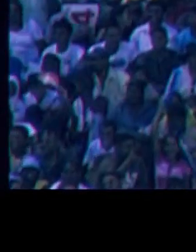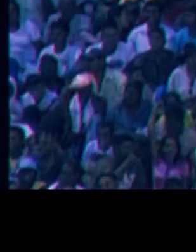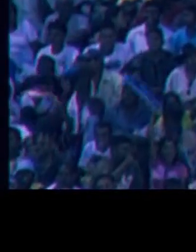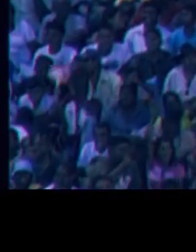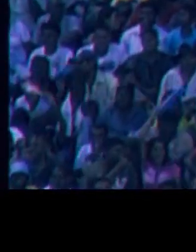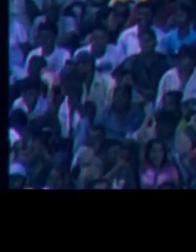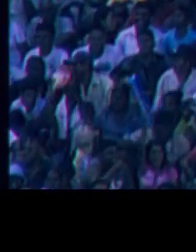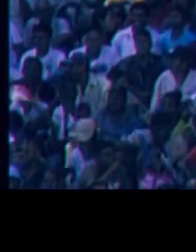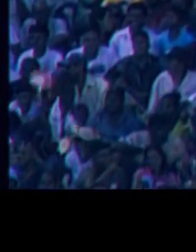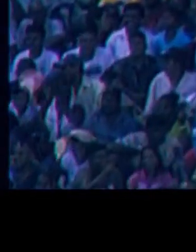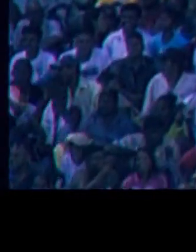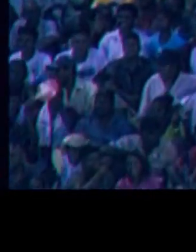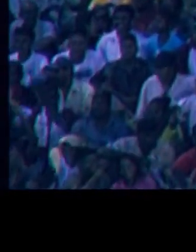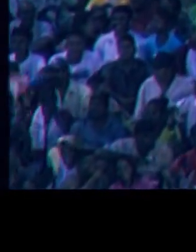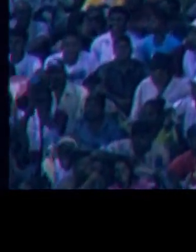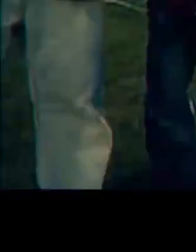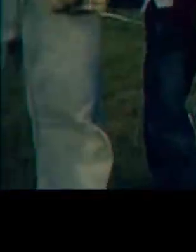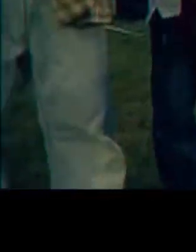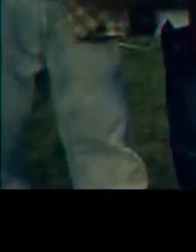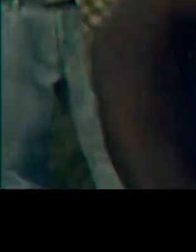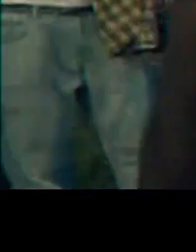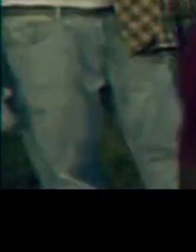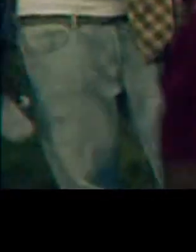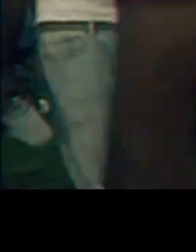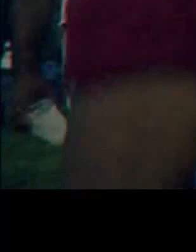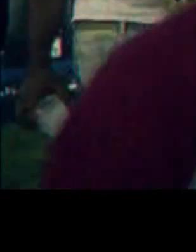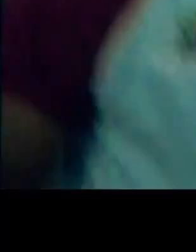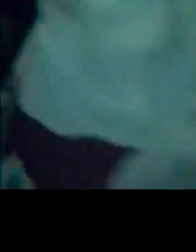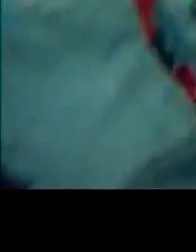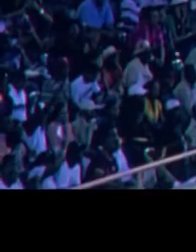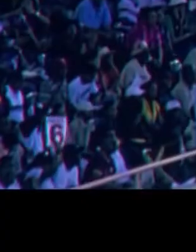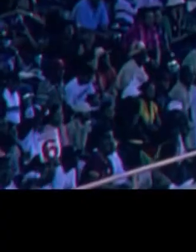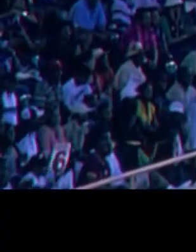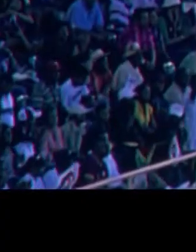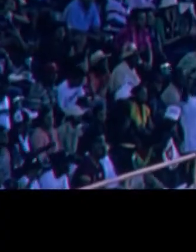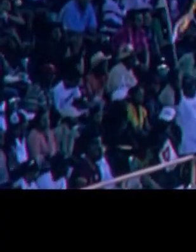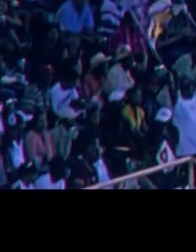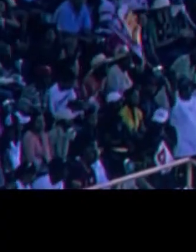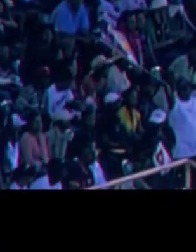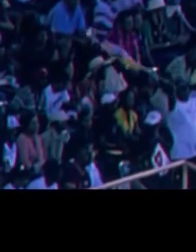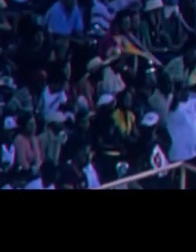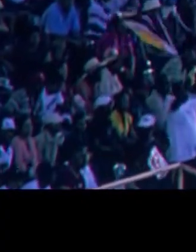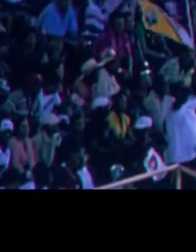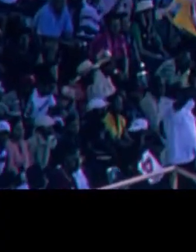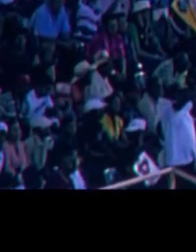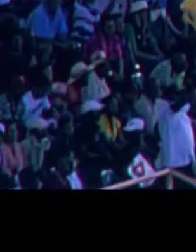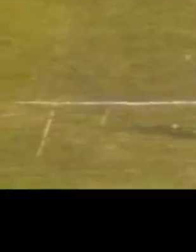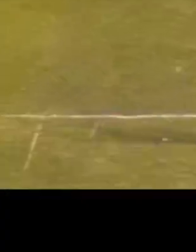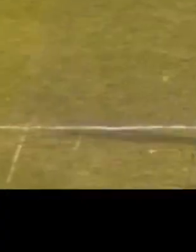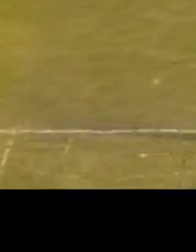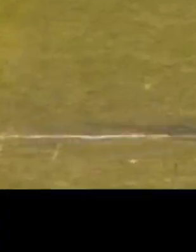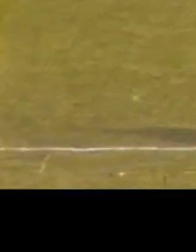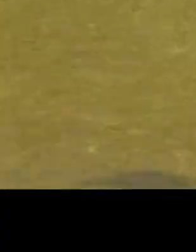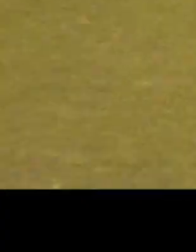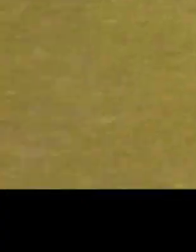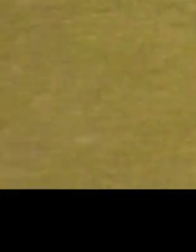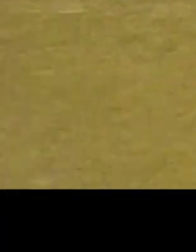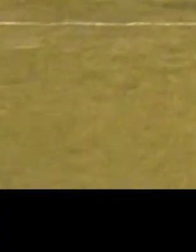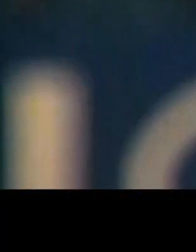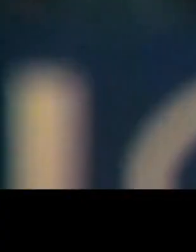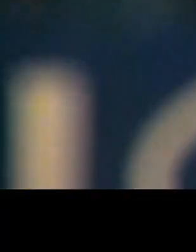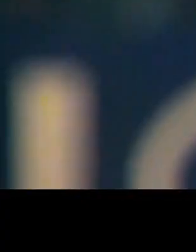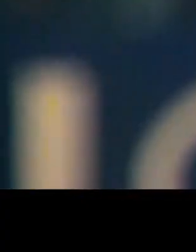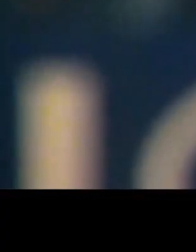not just watching our match, we live in it. 44 million fans, 11 players, one flow.